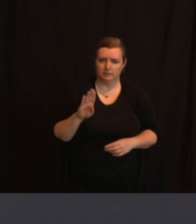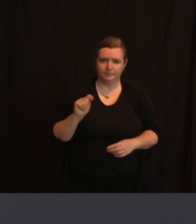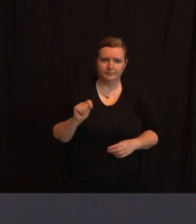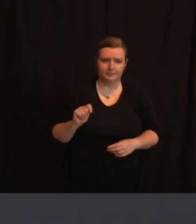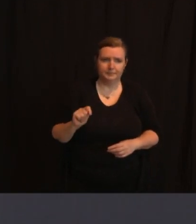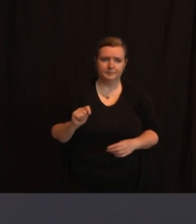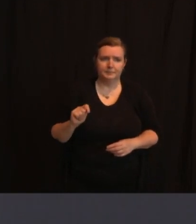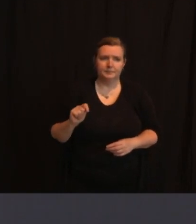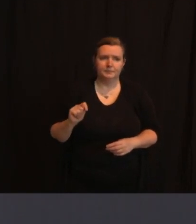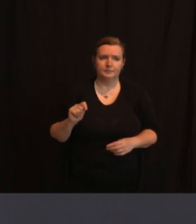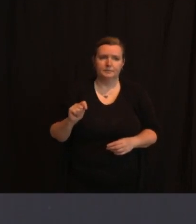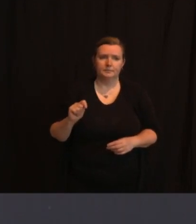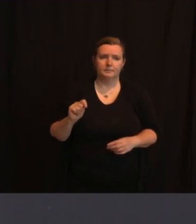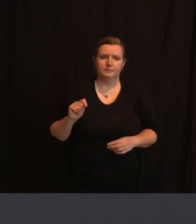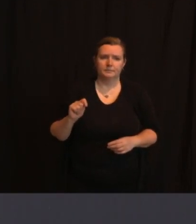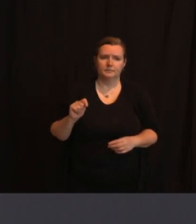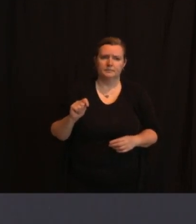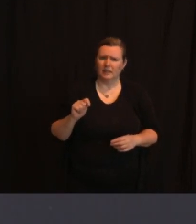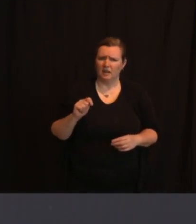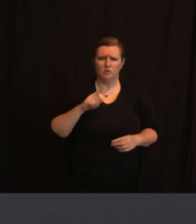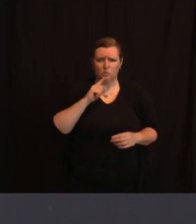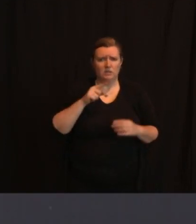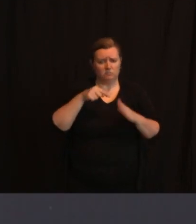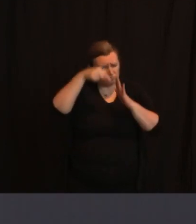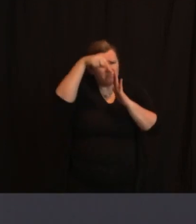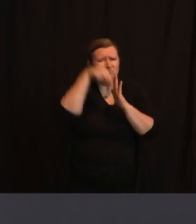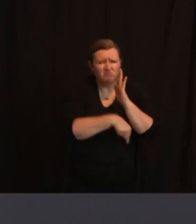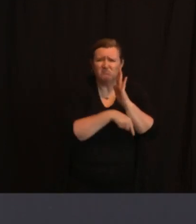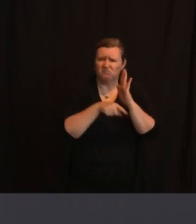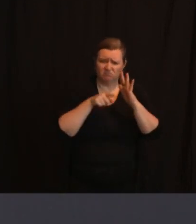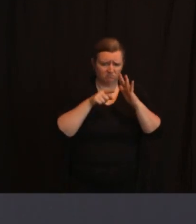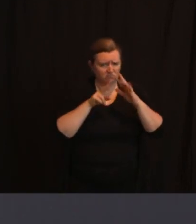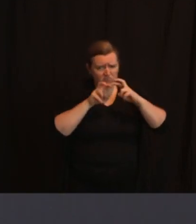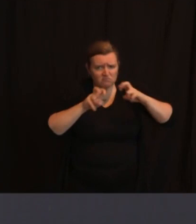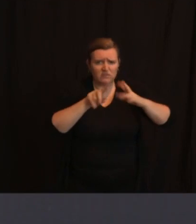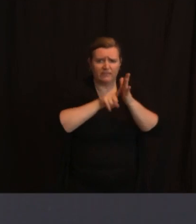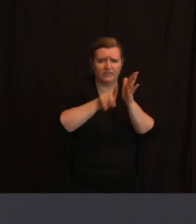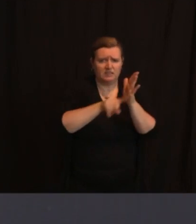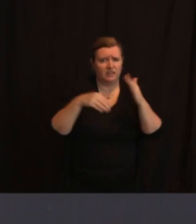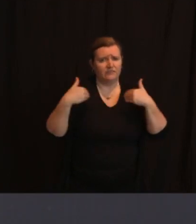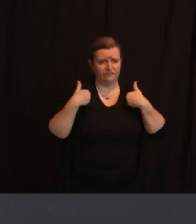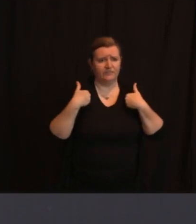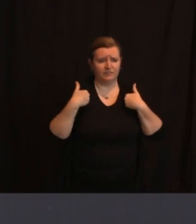comprehensive investigative plan, and we're following it. And in the last 3 weeks, we've taken a number of